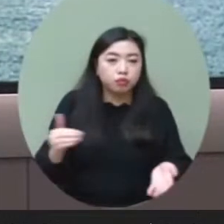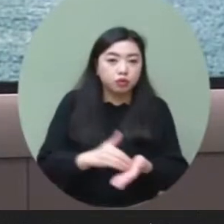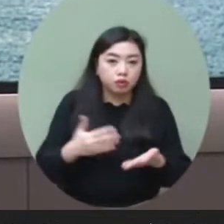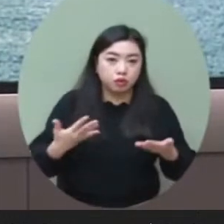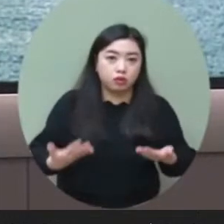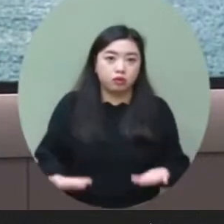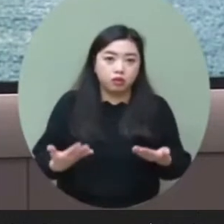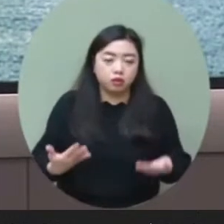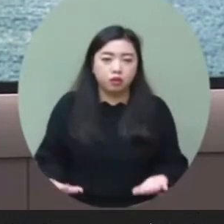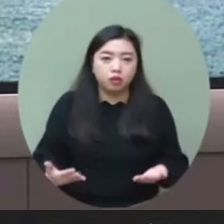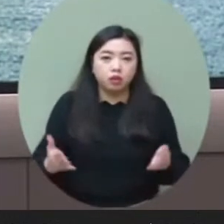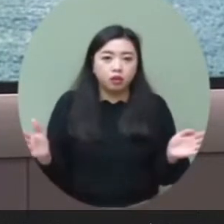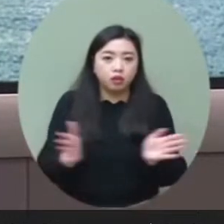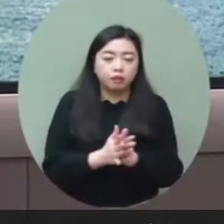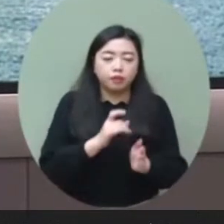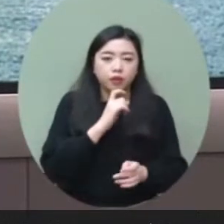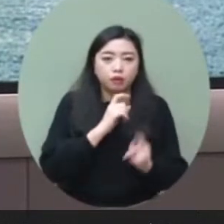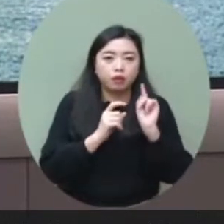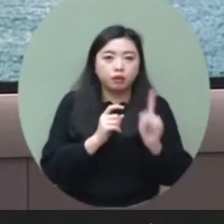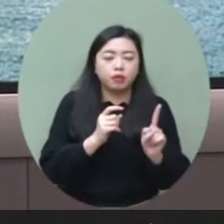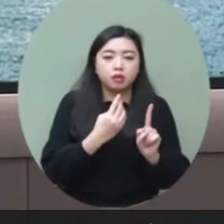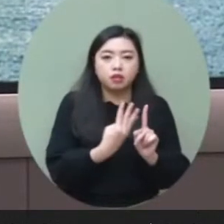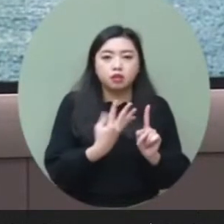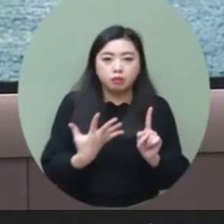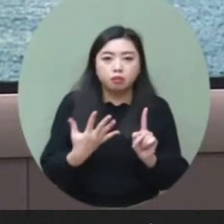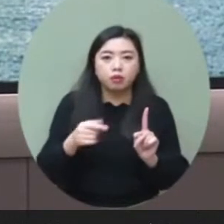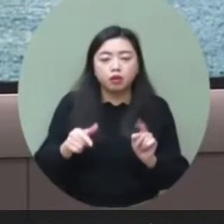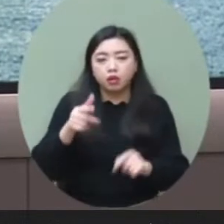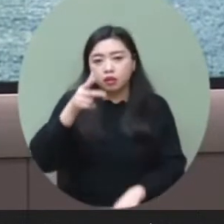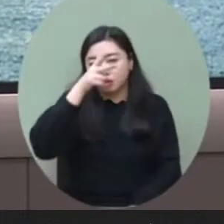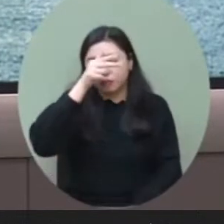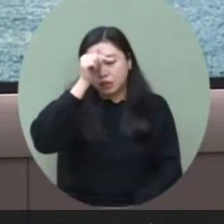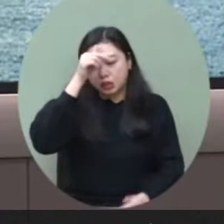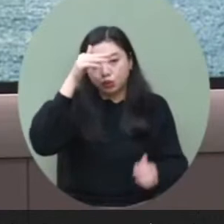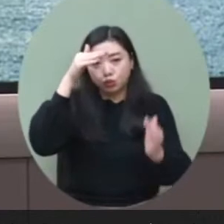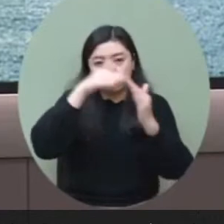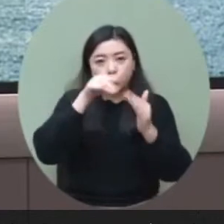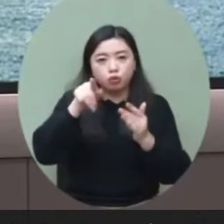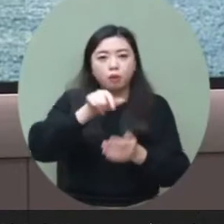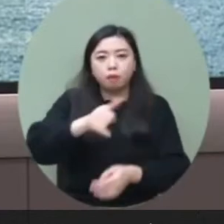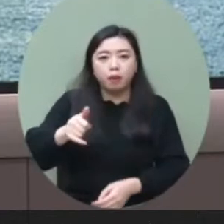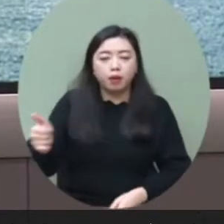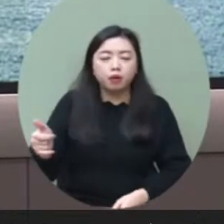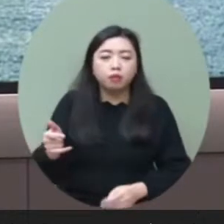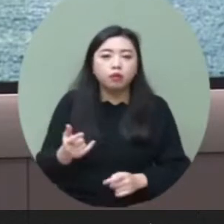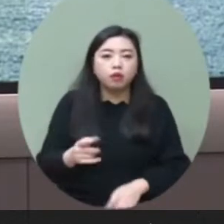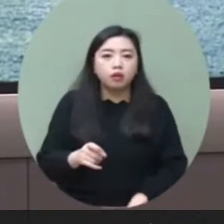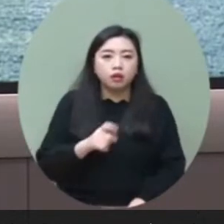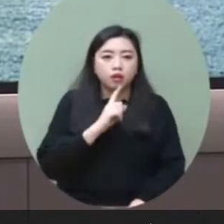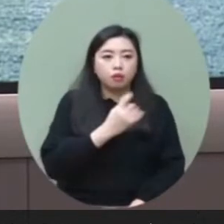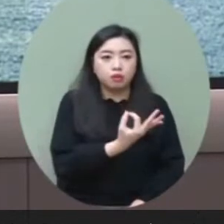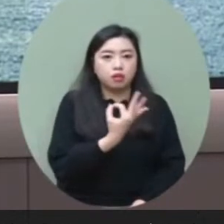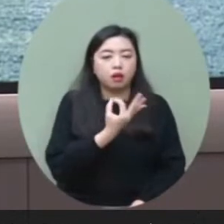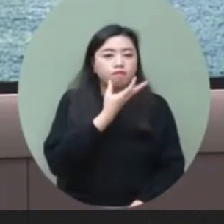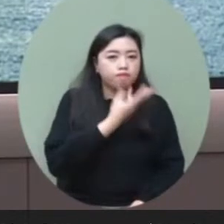Since the fifth wave of the outbreak started, 145 patients passed away in public